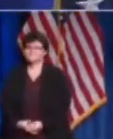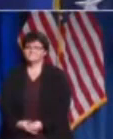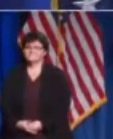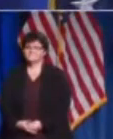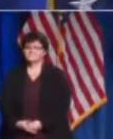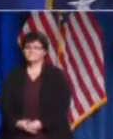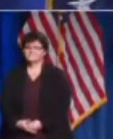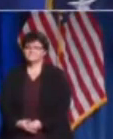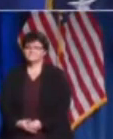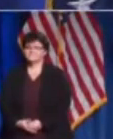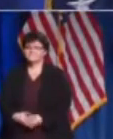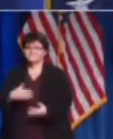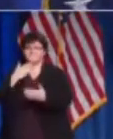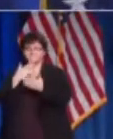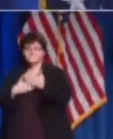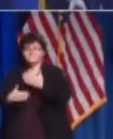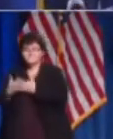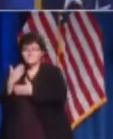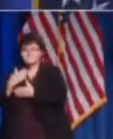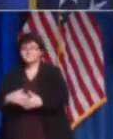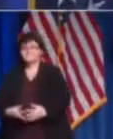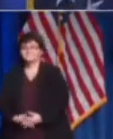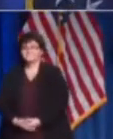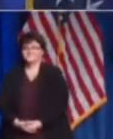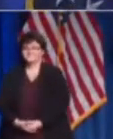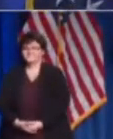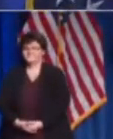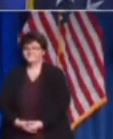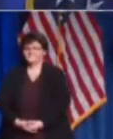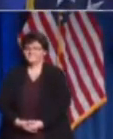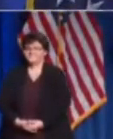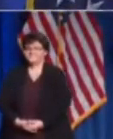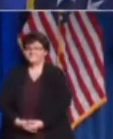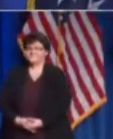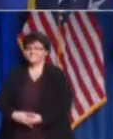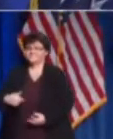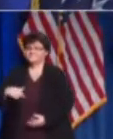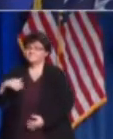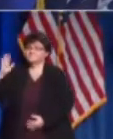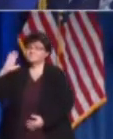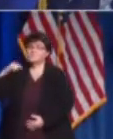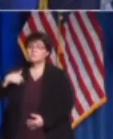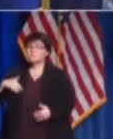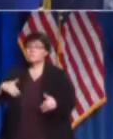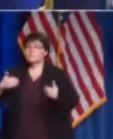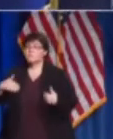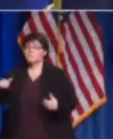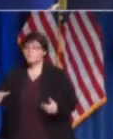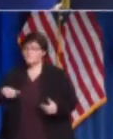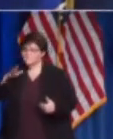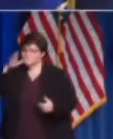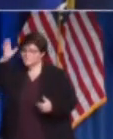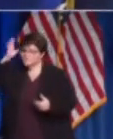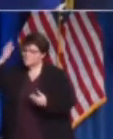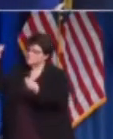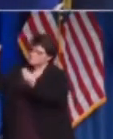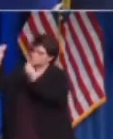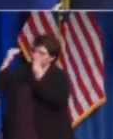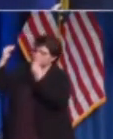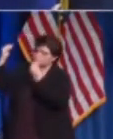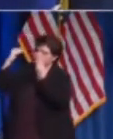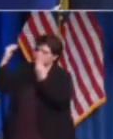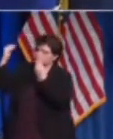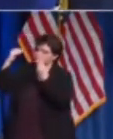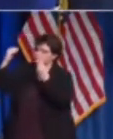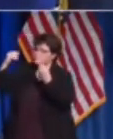Good morning. So early in life, my parents instilled in me the idea that through compassion